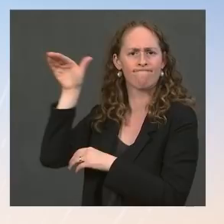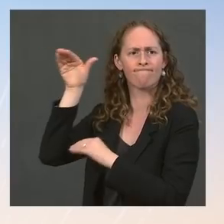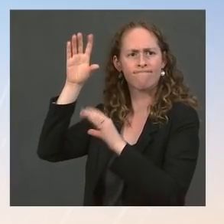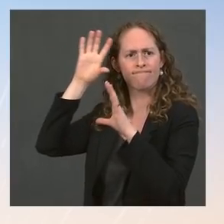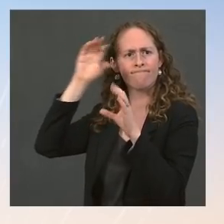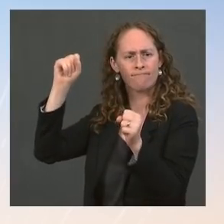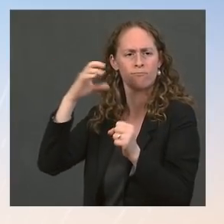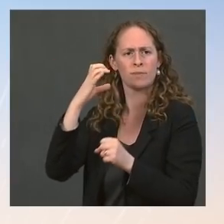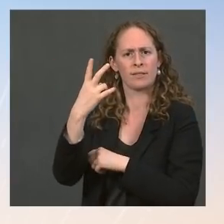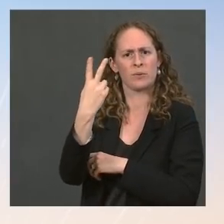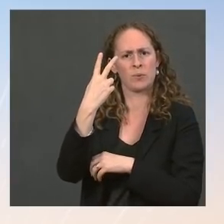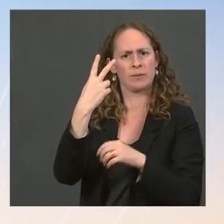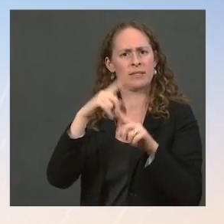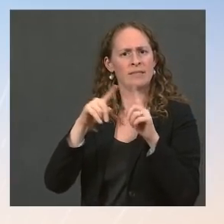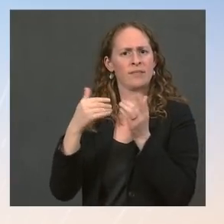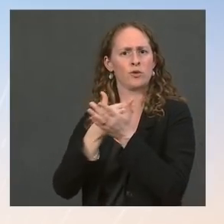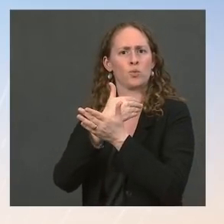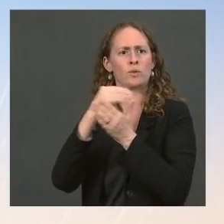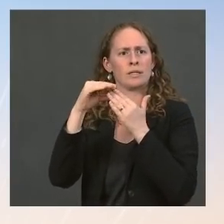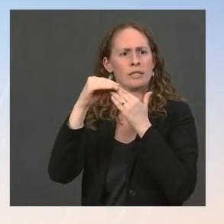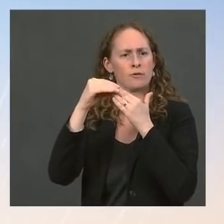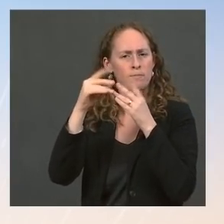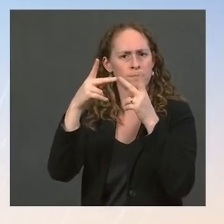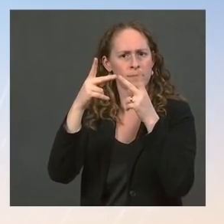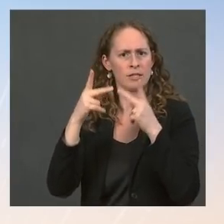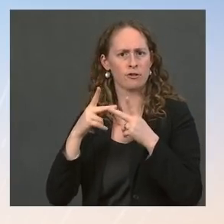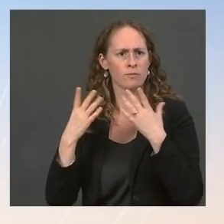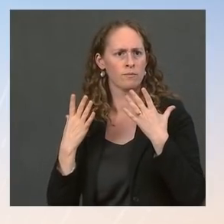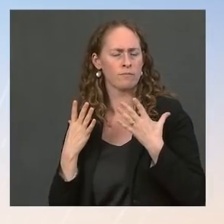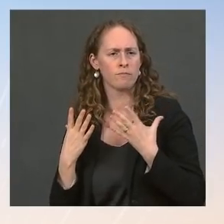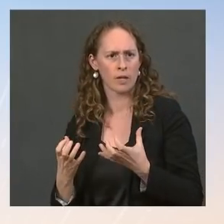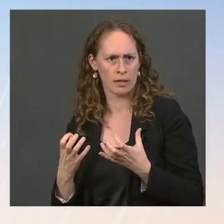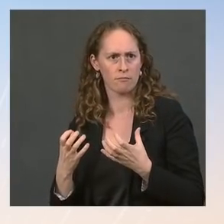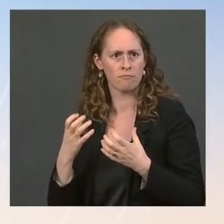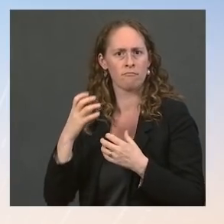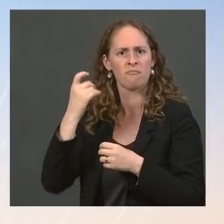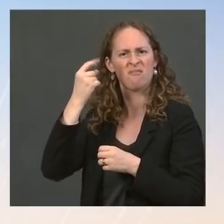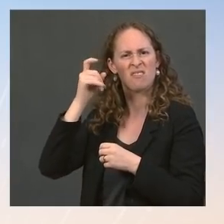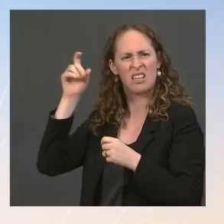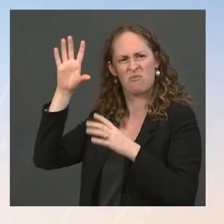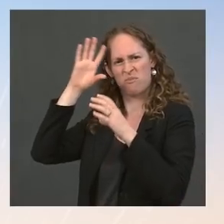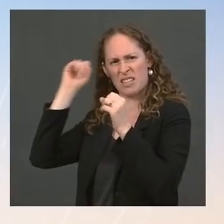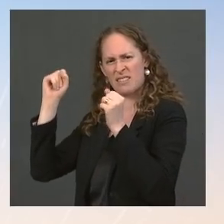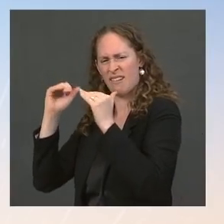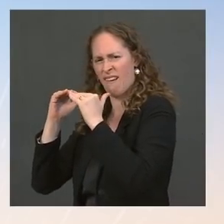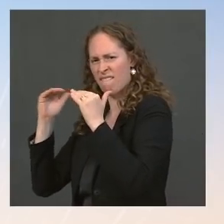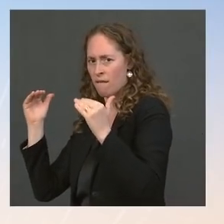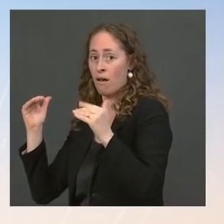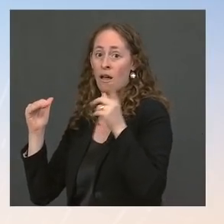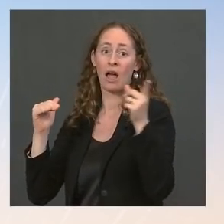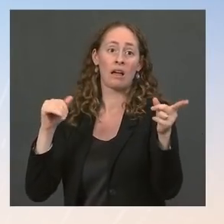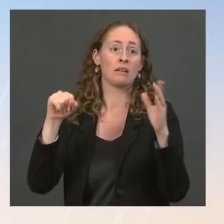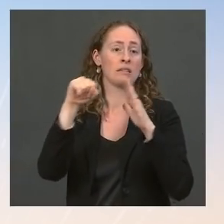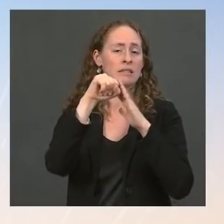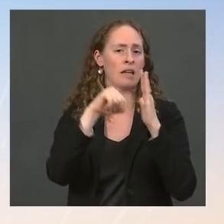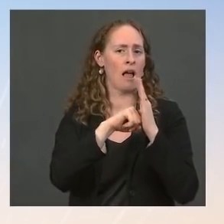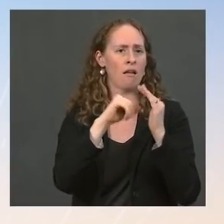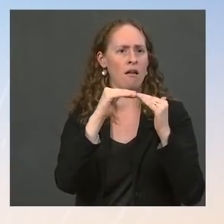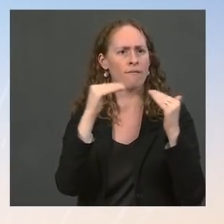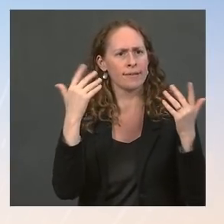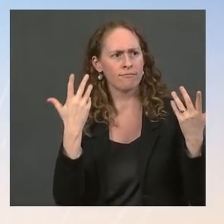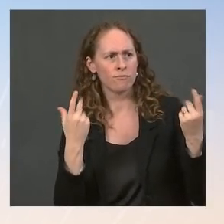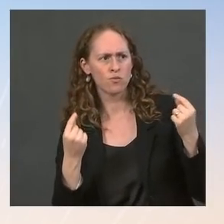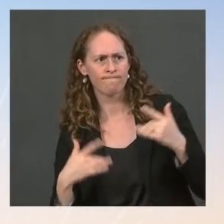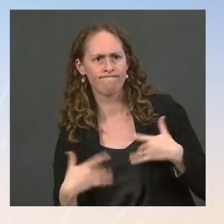one in the presidency and one at state, to deal specifically with the humanitarian crisis in Afghanistan. And implied in that